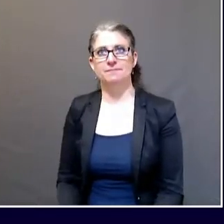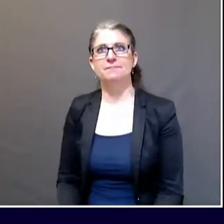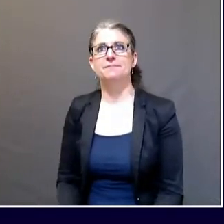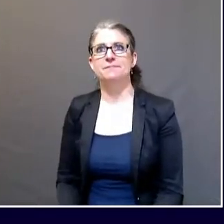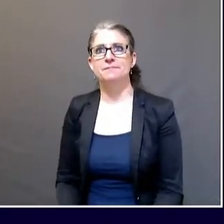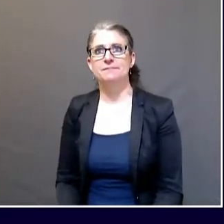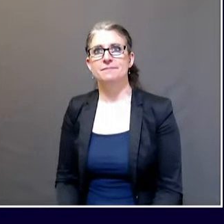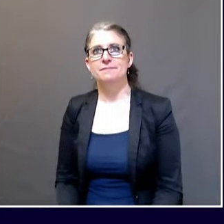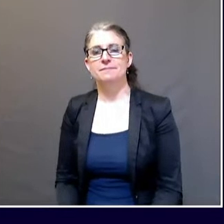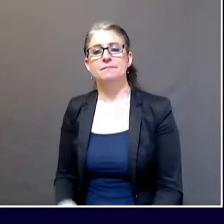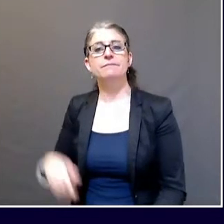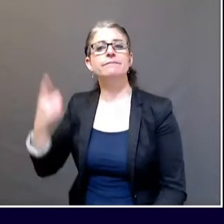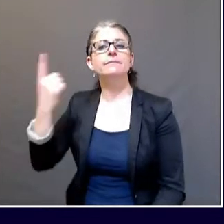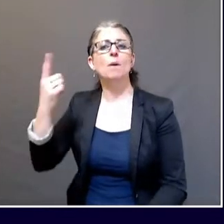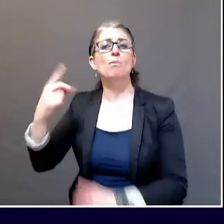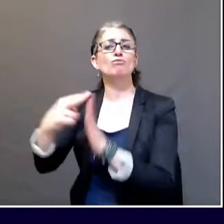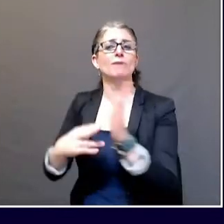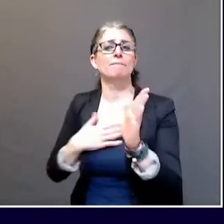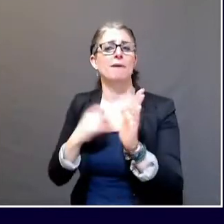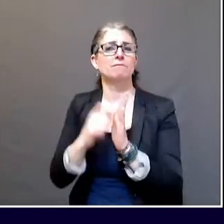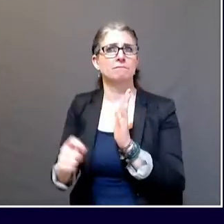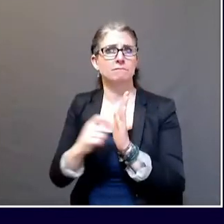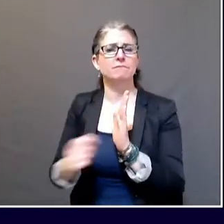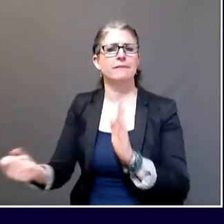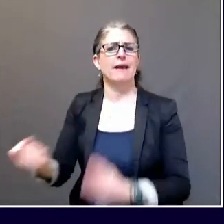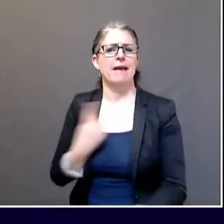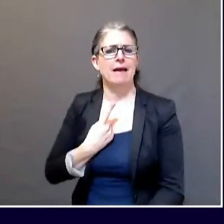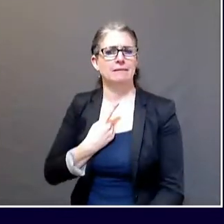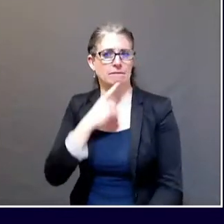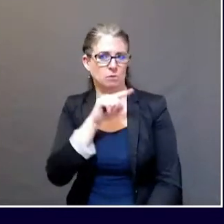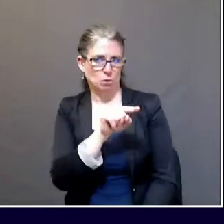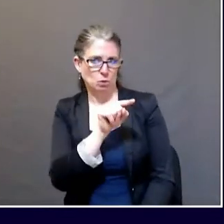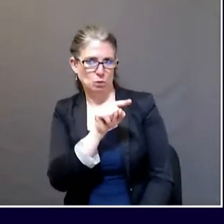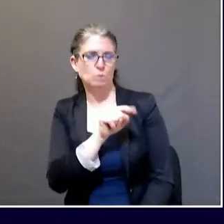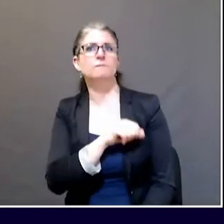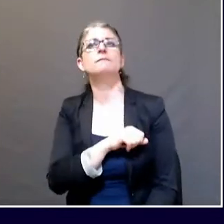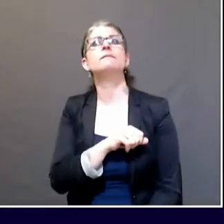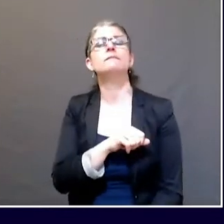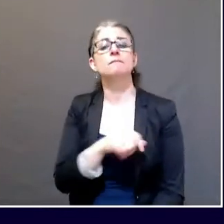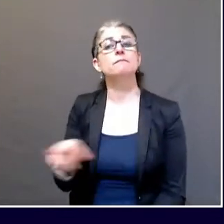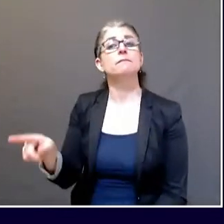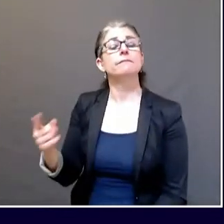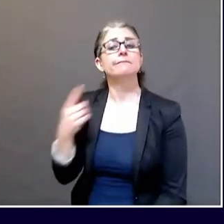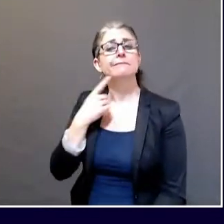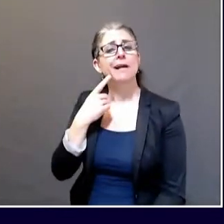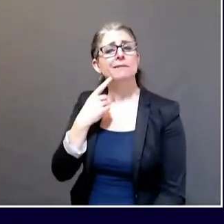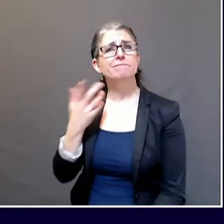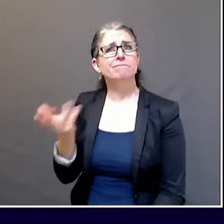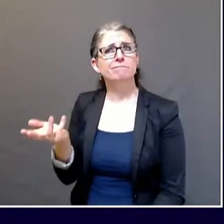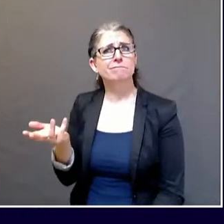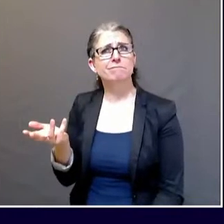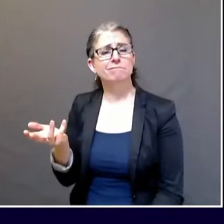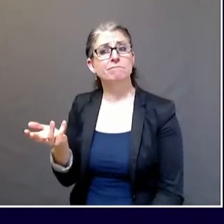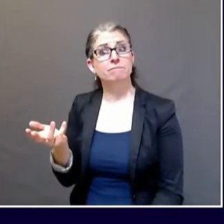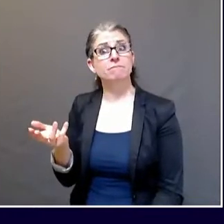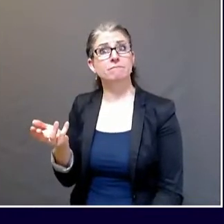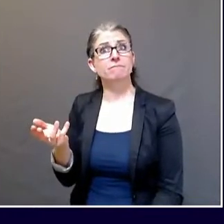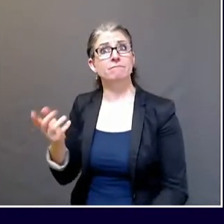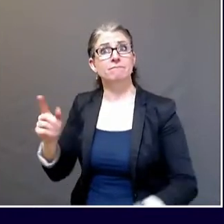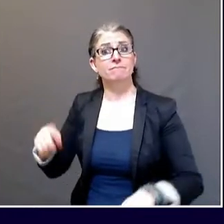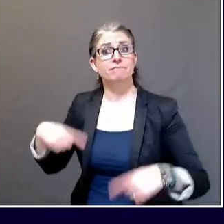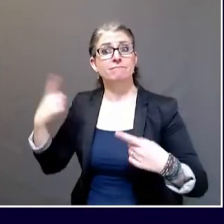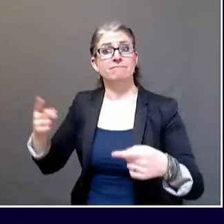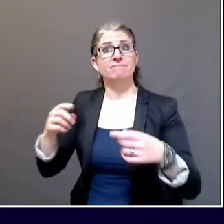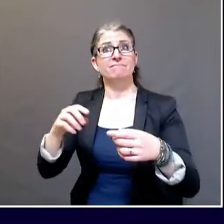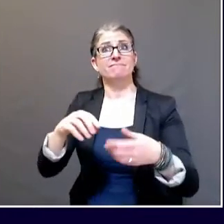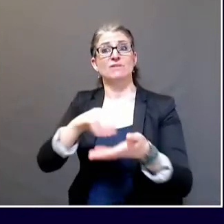Commissioner Lambrou. And he asks, given the disturbing number of students currently failing at the high school level, and